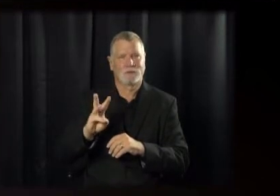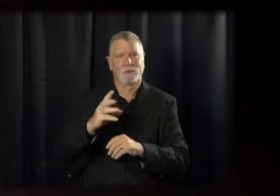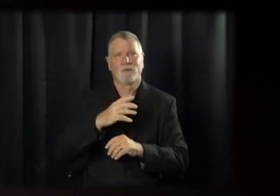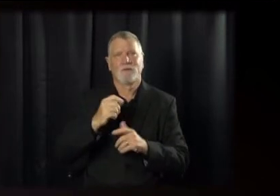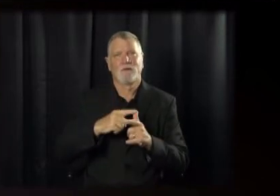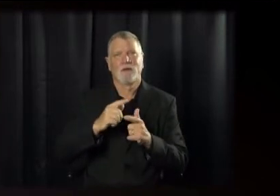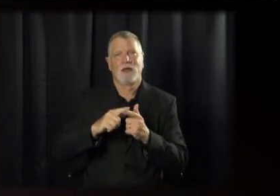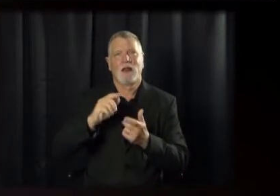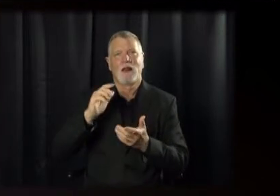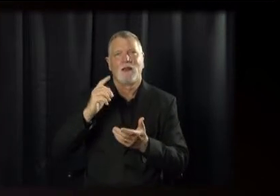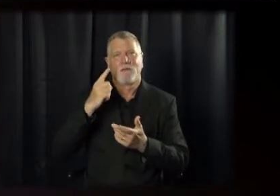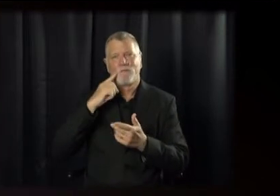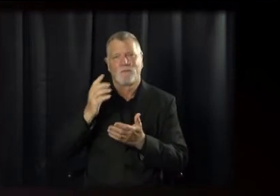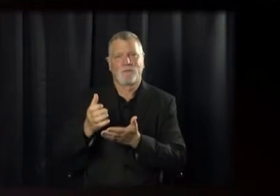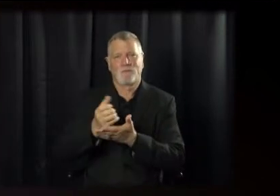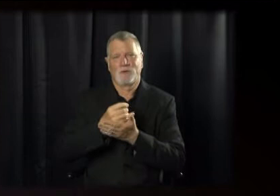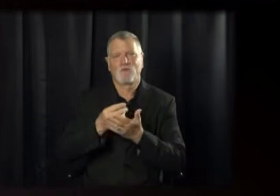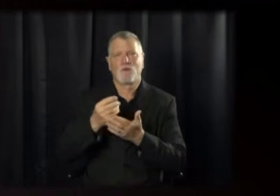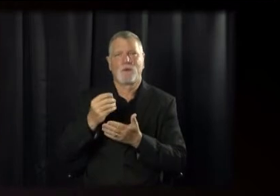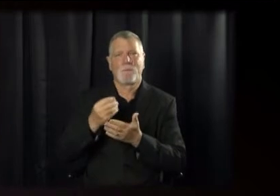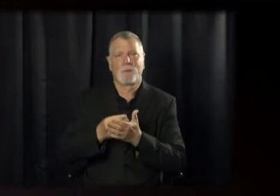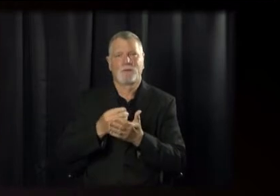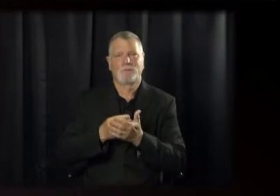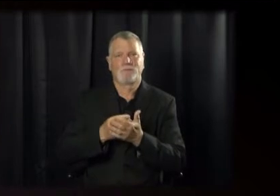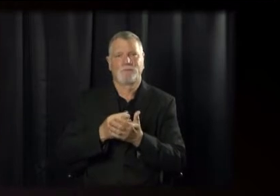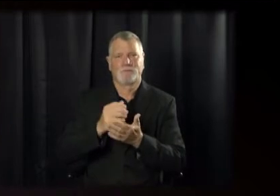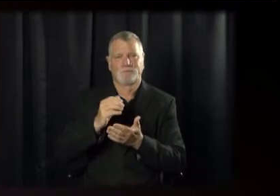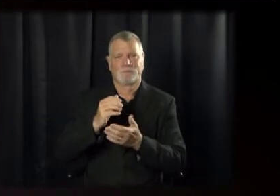net revenues through fiscal year 26.